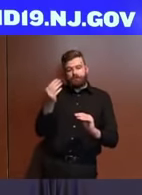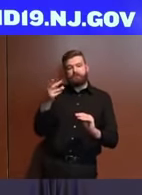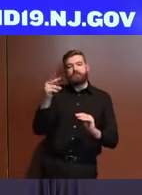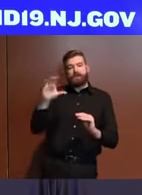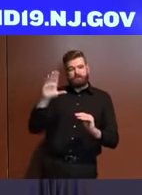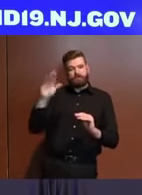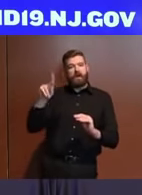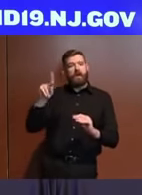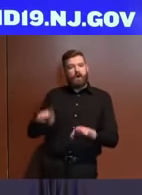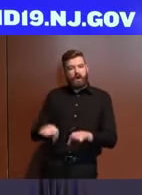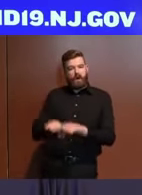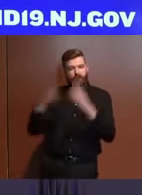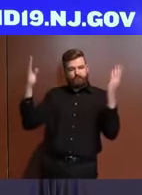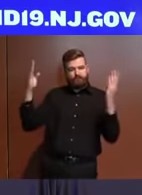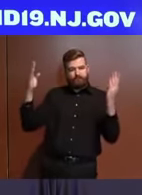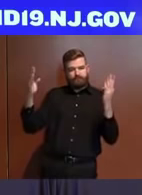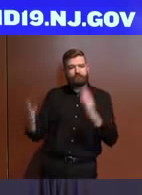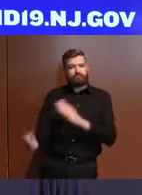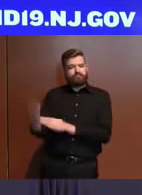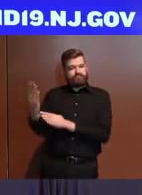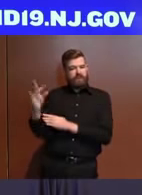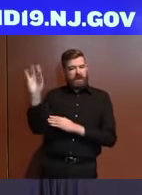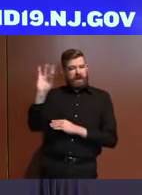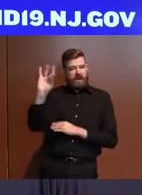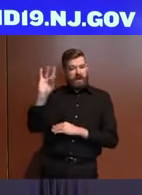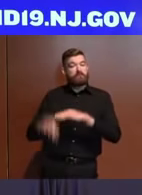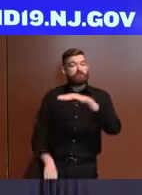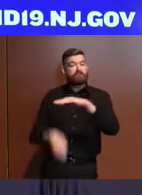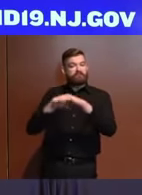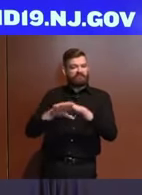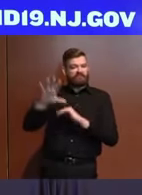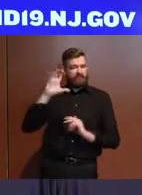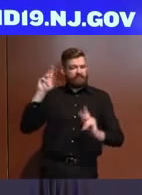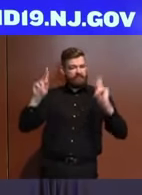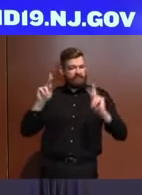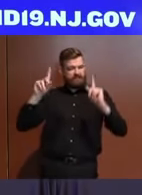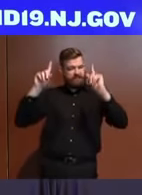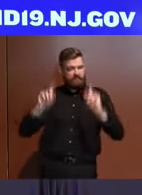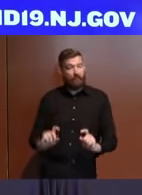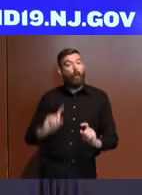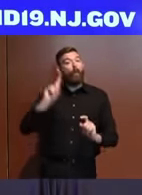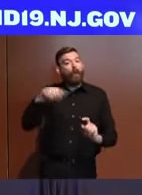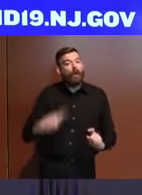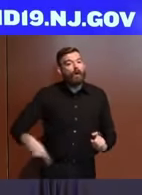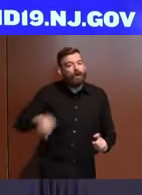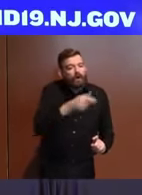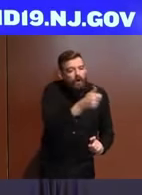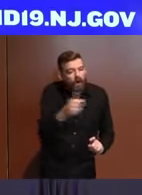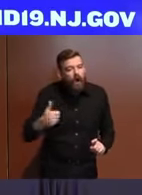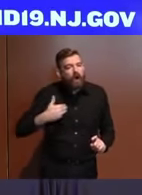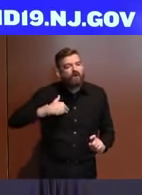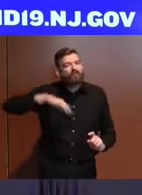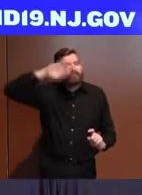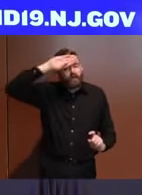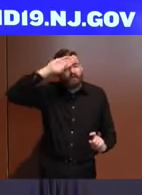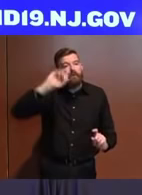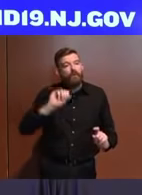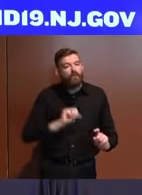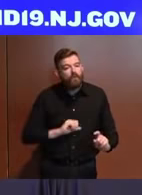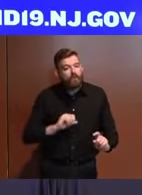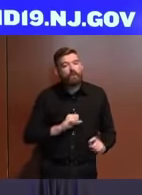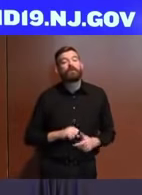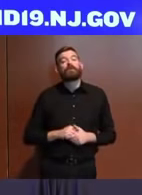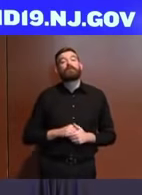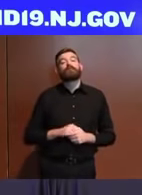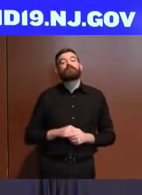for 500 tests for folks who are symptomatic. I'll use these briefings to remind everyone of which site will be open the